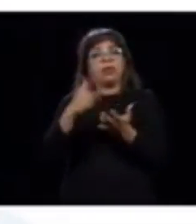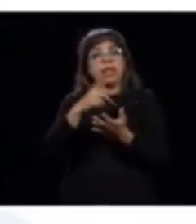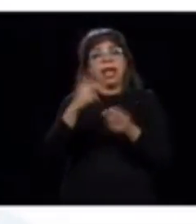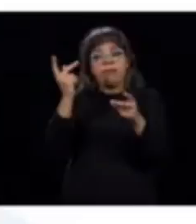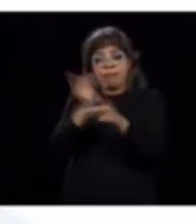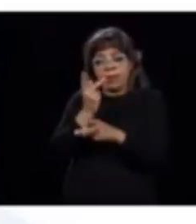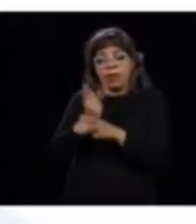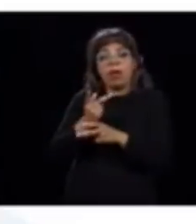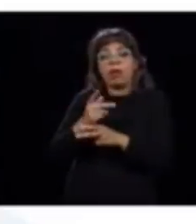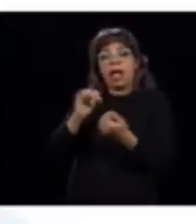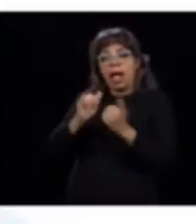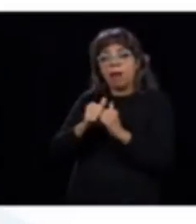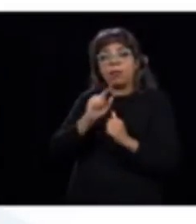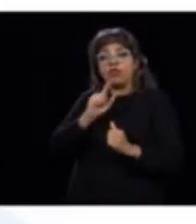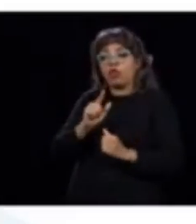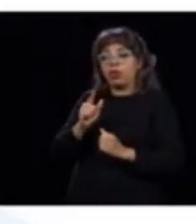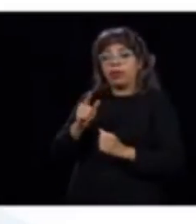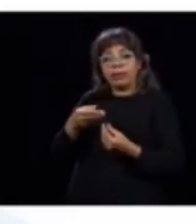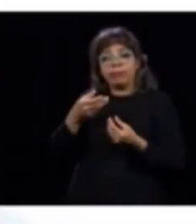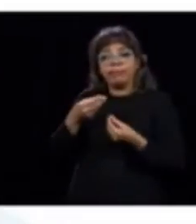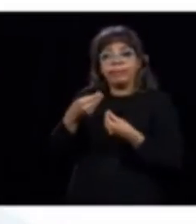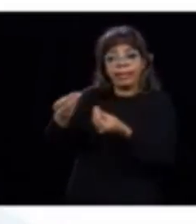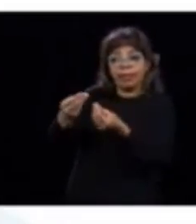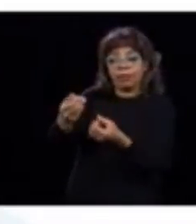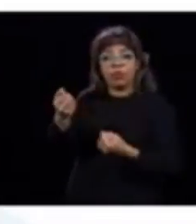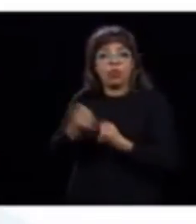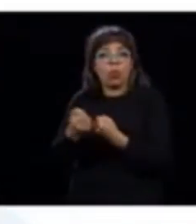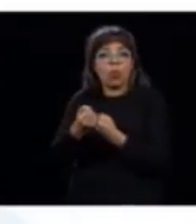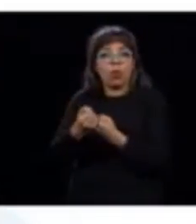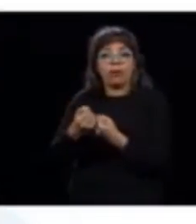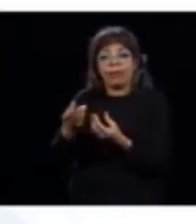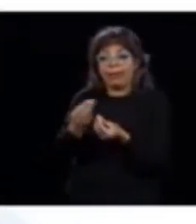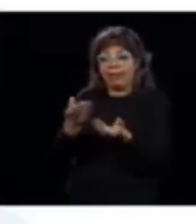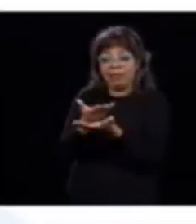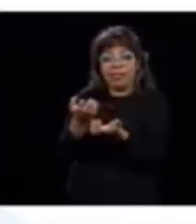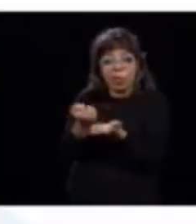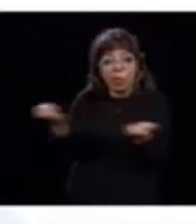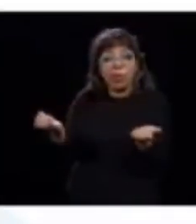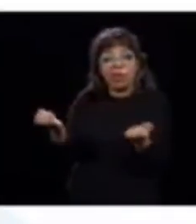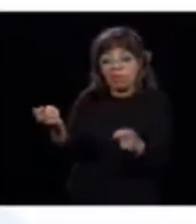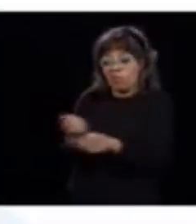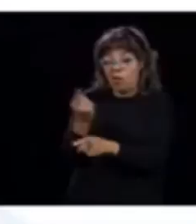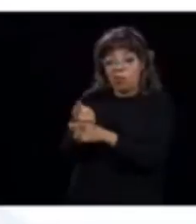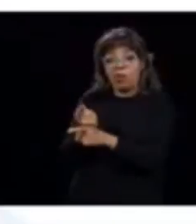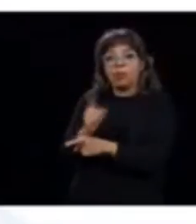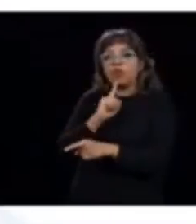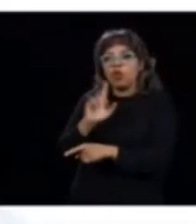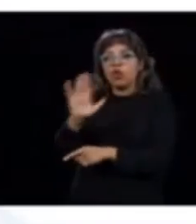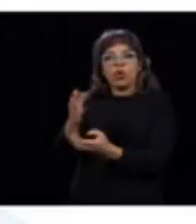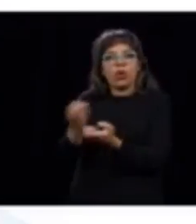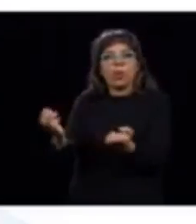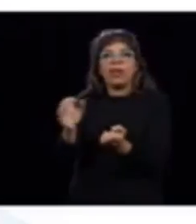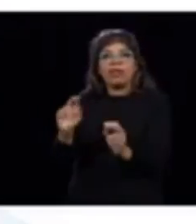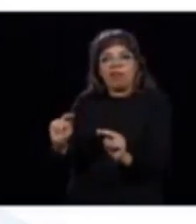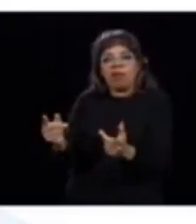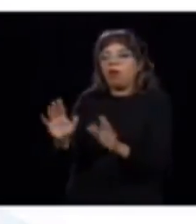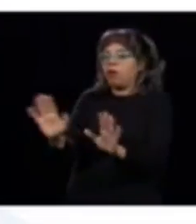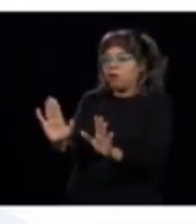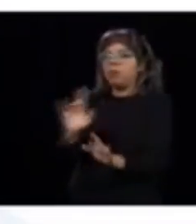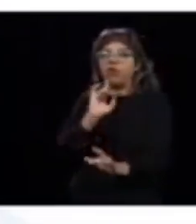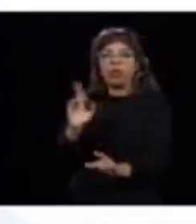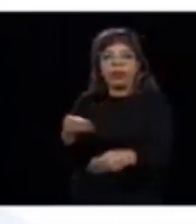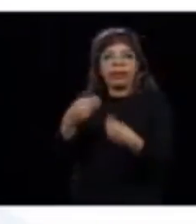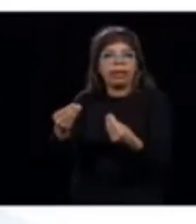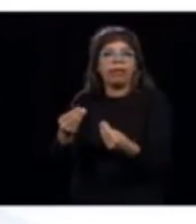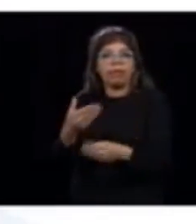you're not reusing equipment that has not been disinfected and disinfected is the N95